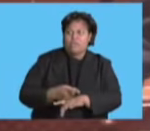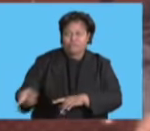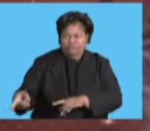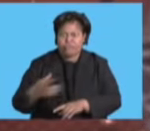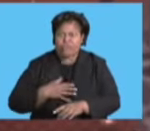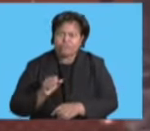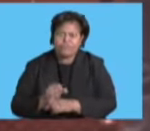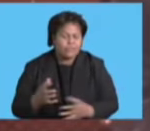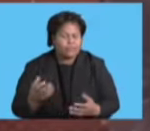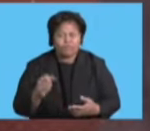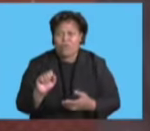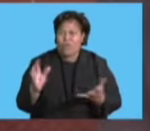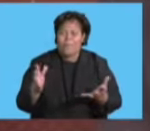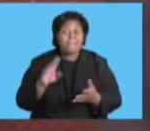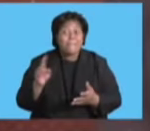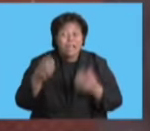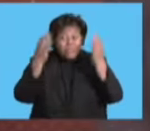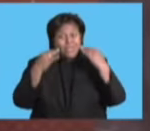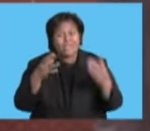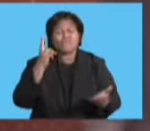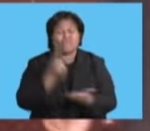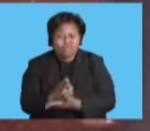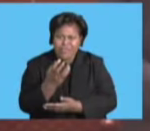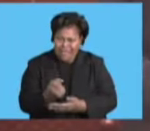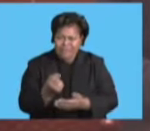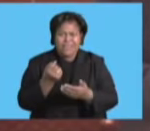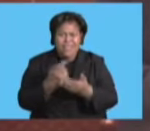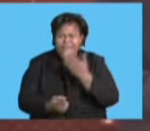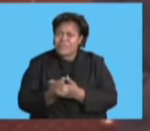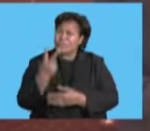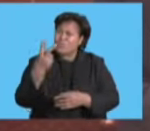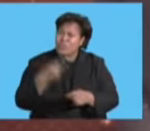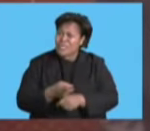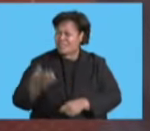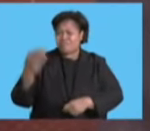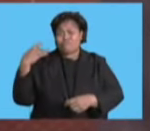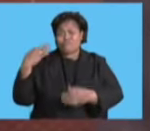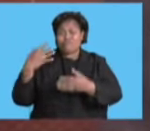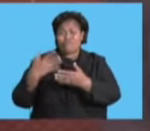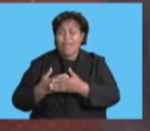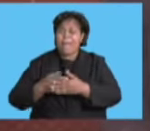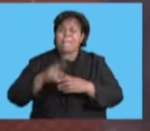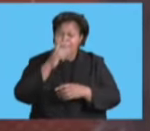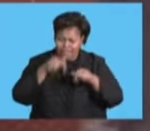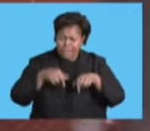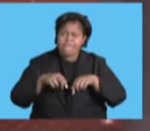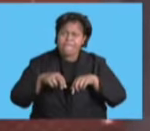Mr. Speaker, the truth has been out for 2 weeks. Hundreds and thousands of people in Fiji and abroad have seen